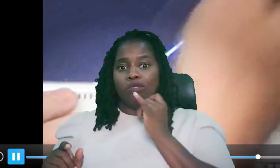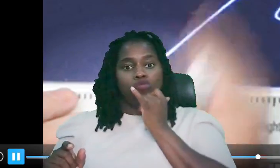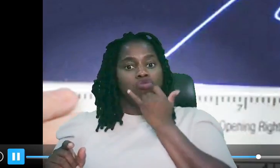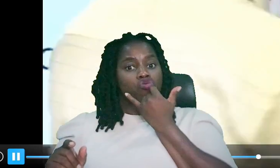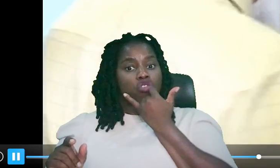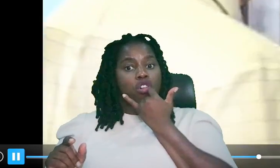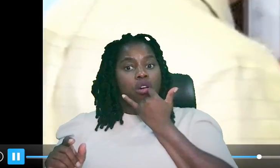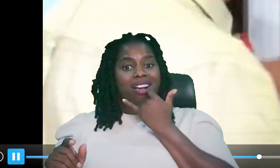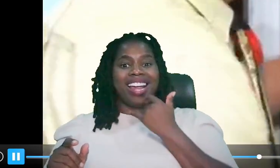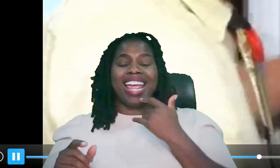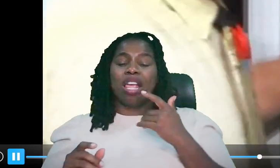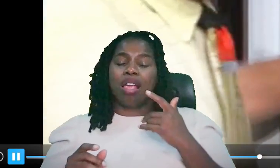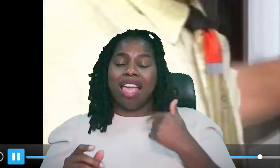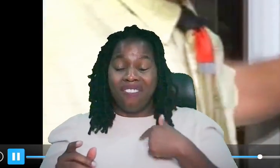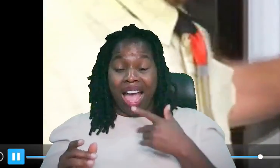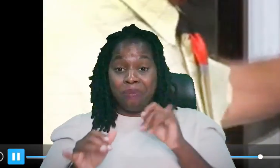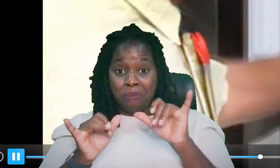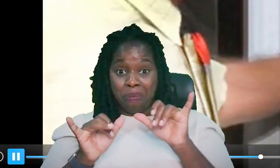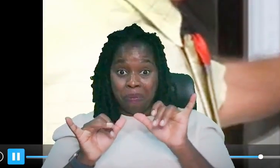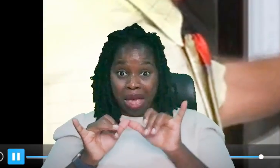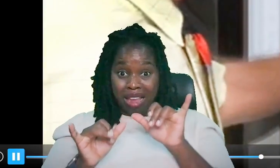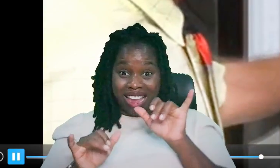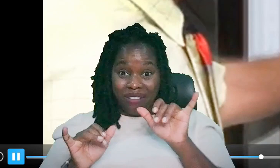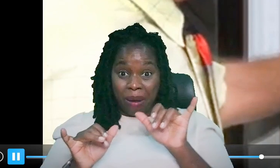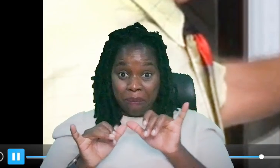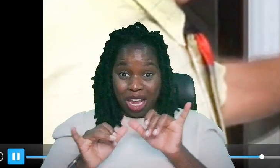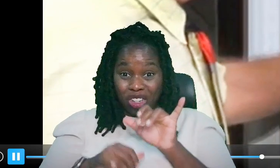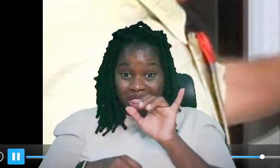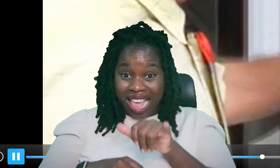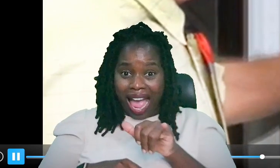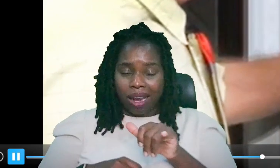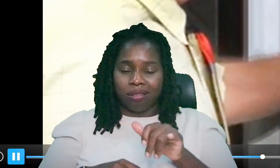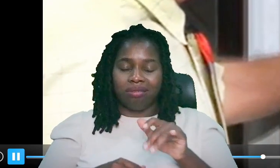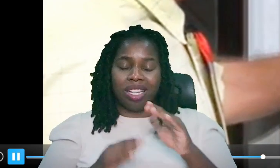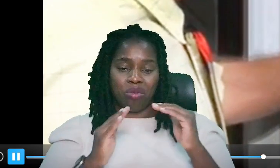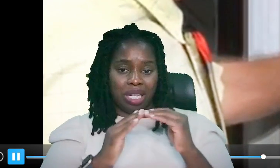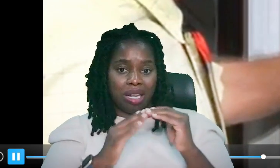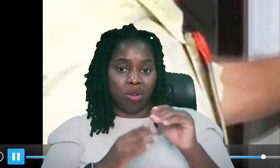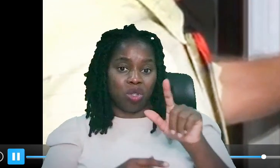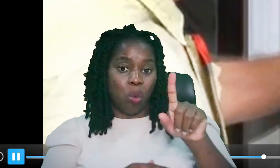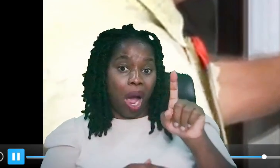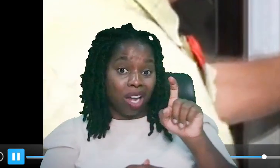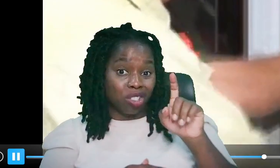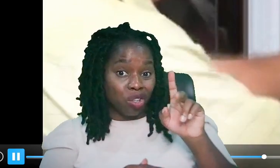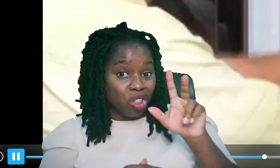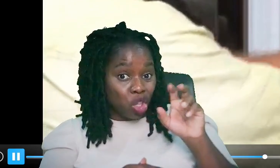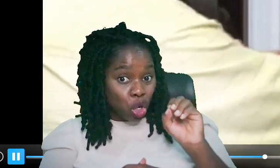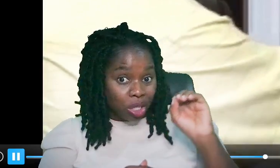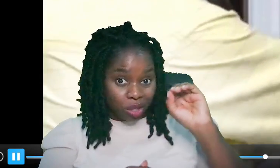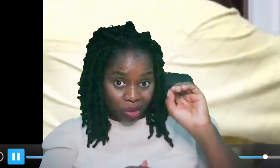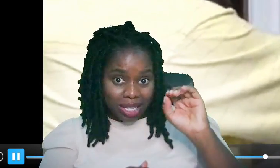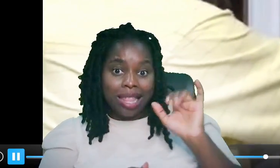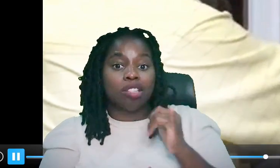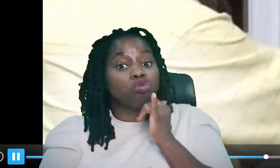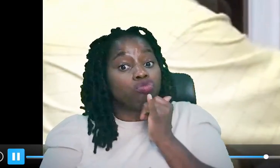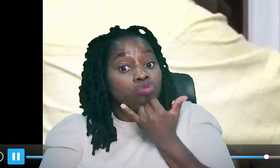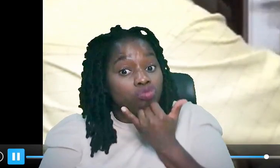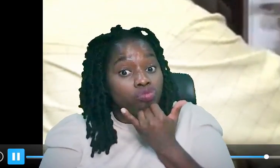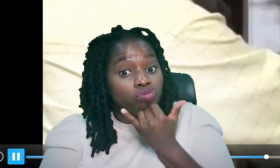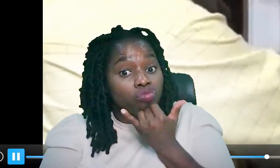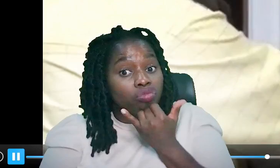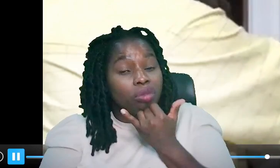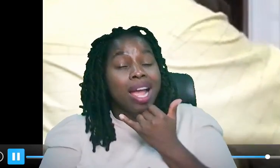about 130 something, 133 degrees. That would obviously be incorrect. If I was measuring